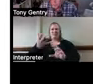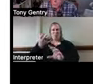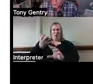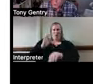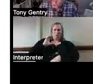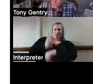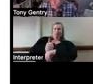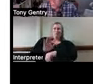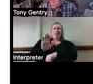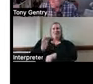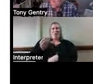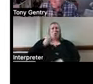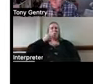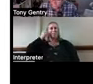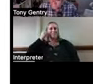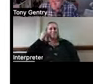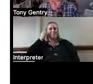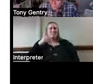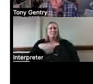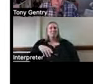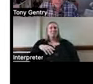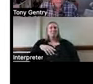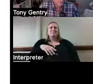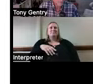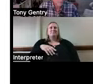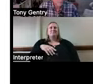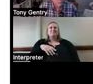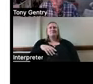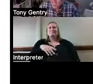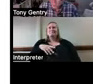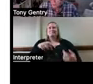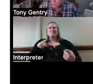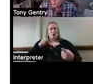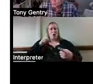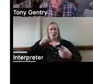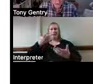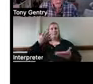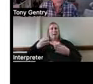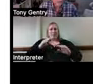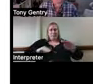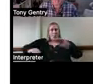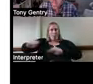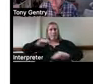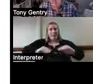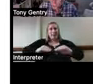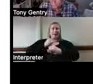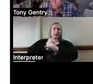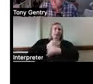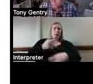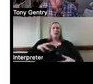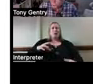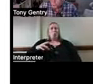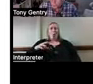because whether you have an impairment related to mobility or cognition or sensory loss,